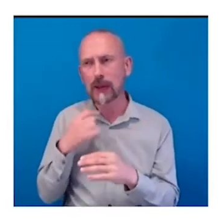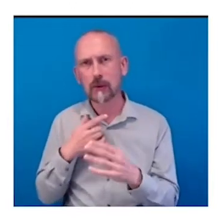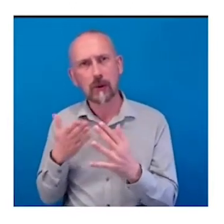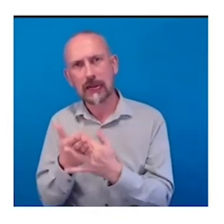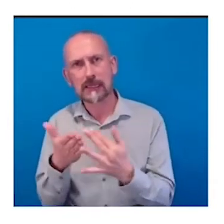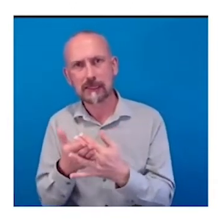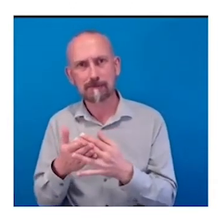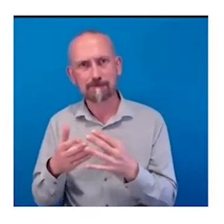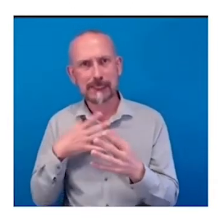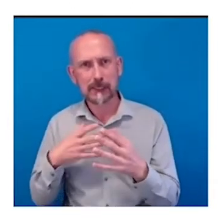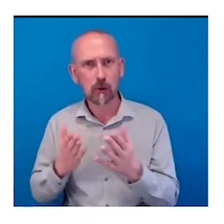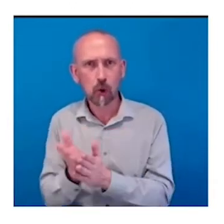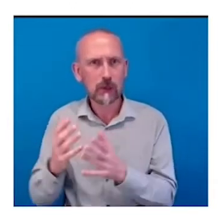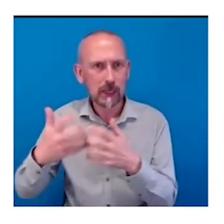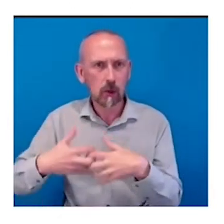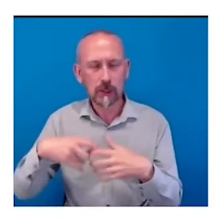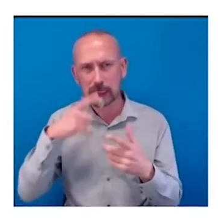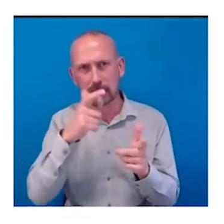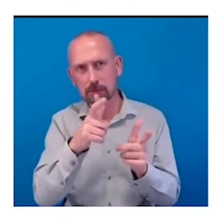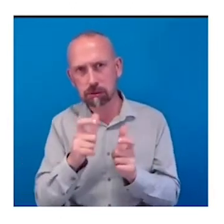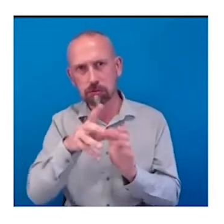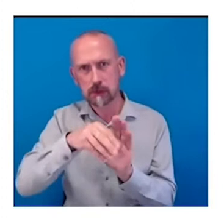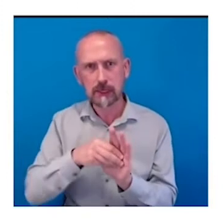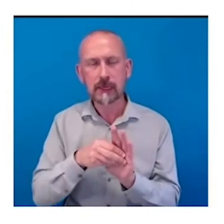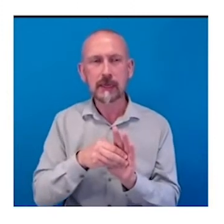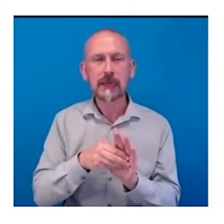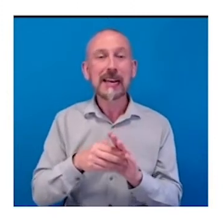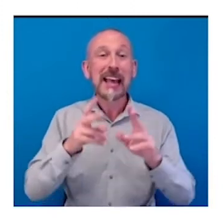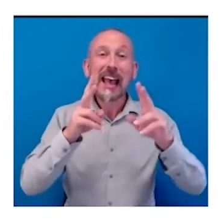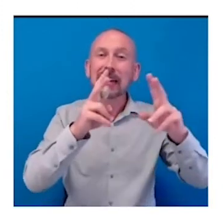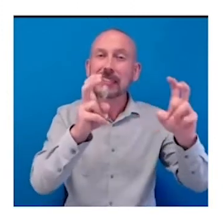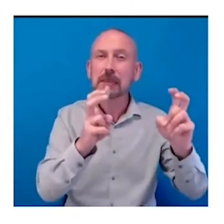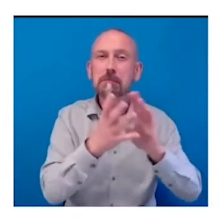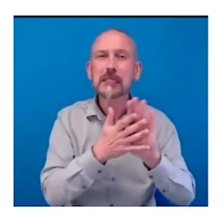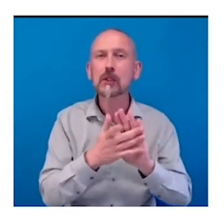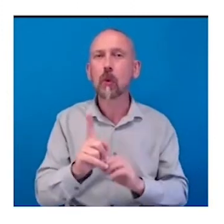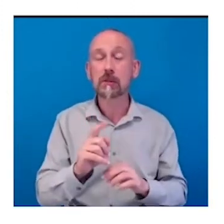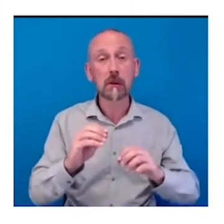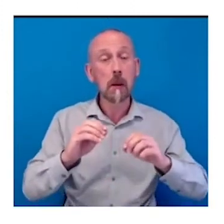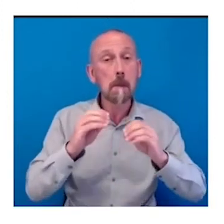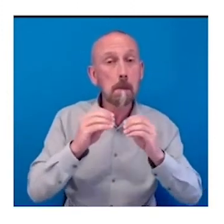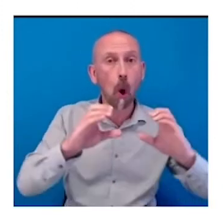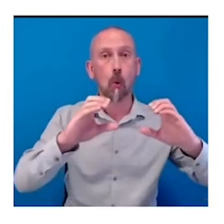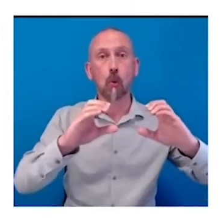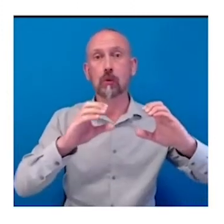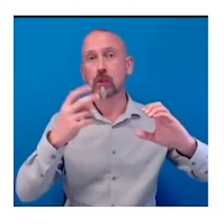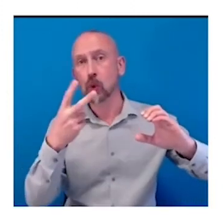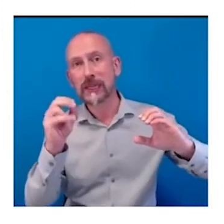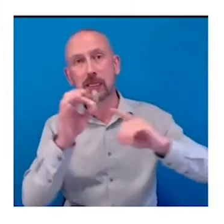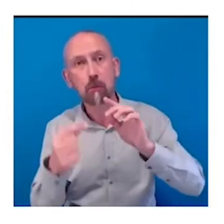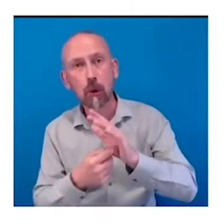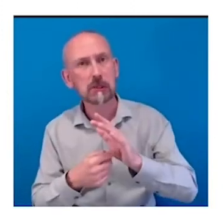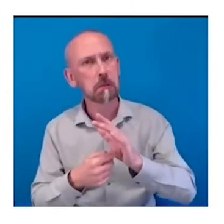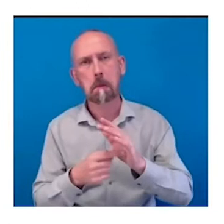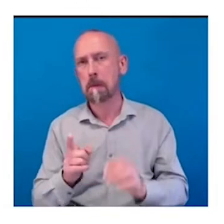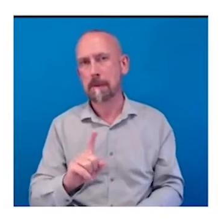making a line bold 20 point, it becomes a heading. That's not true. You have to use the styles that are involved to make a styled